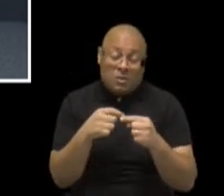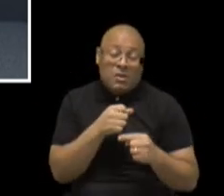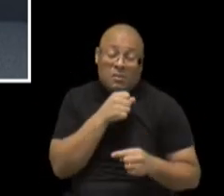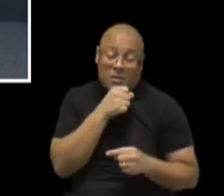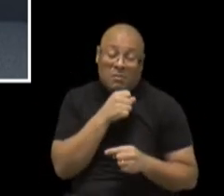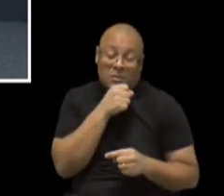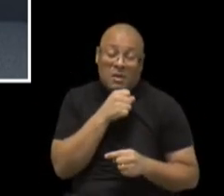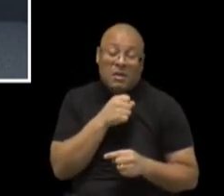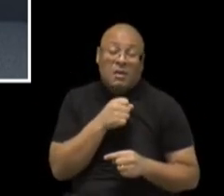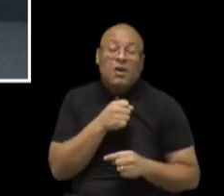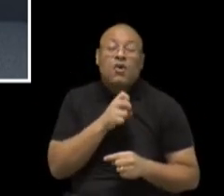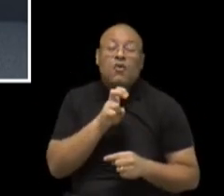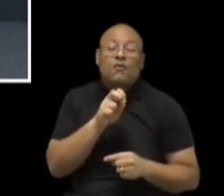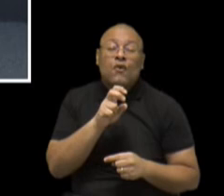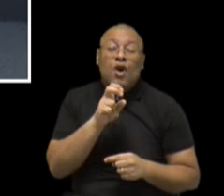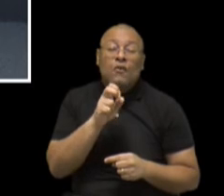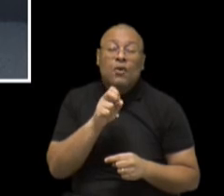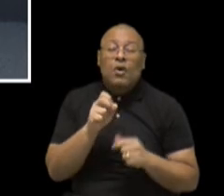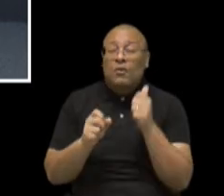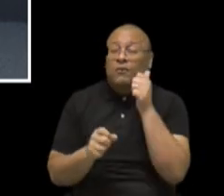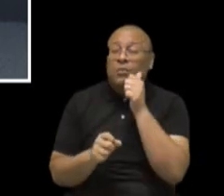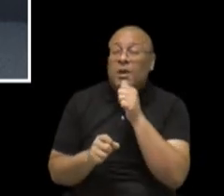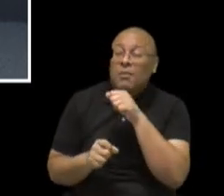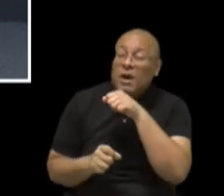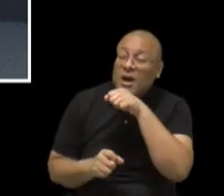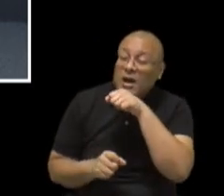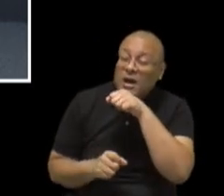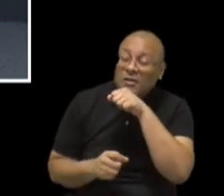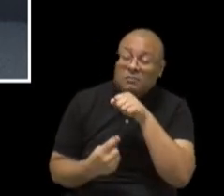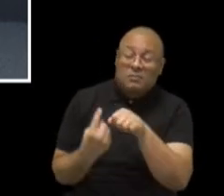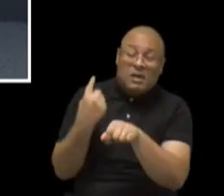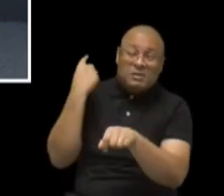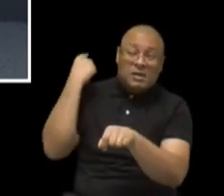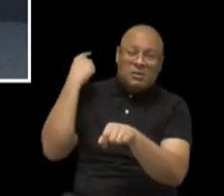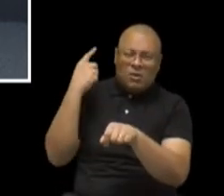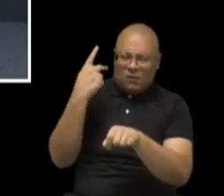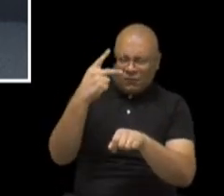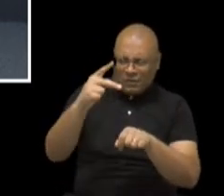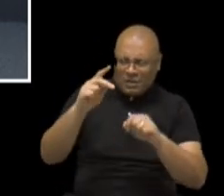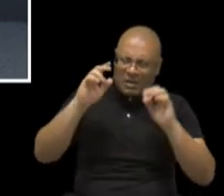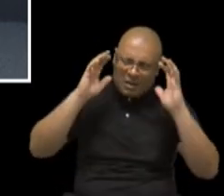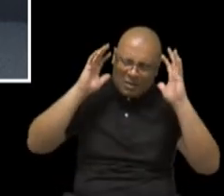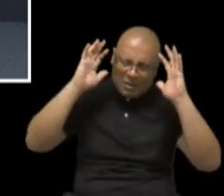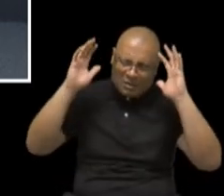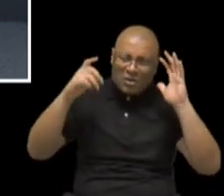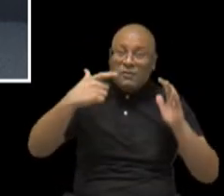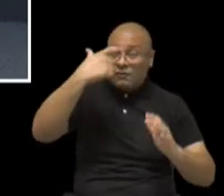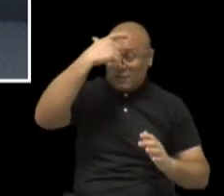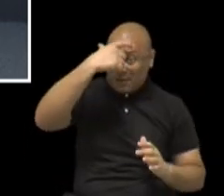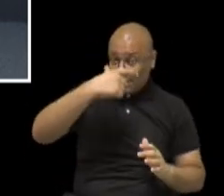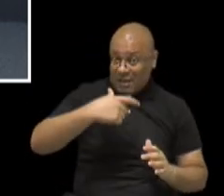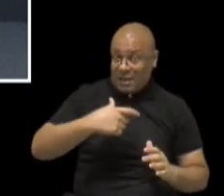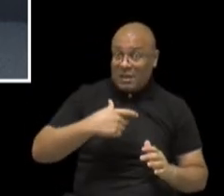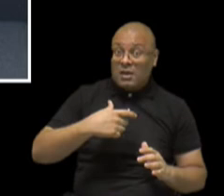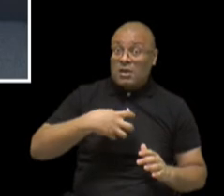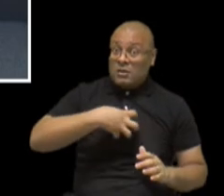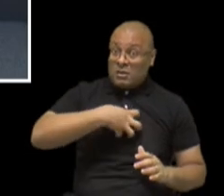them, or from my mom. I imagine what's the size of your personal archive. It's huge?